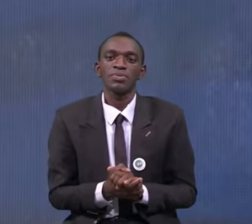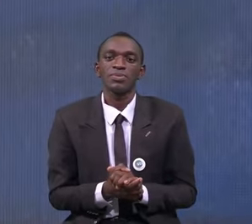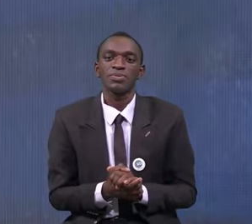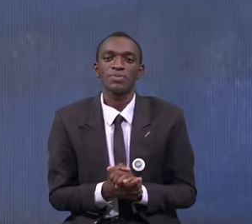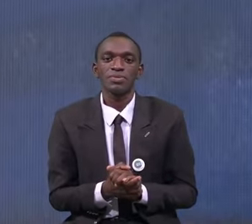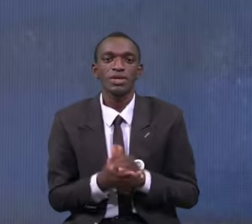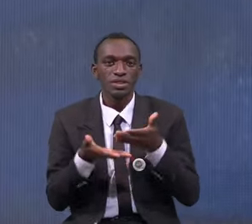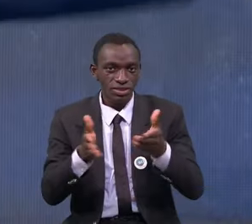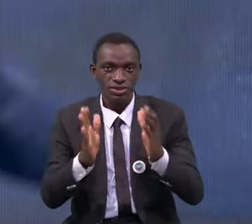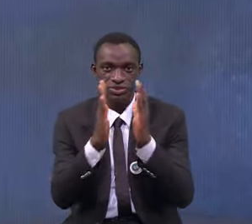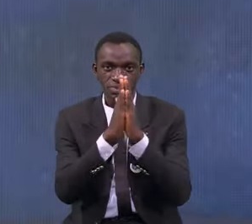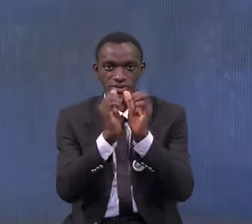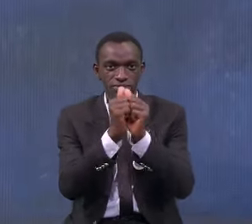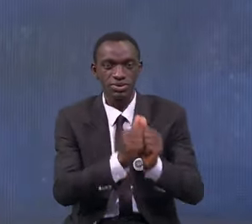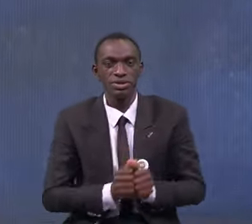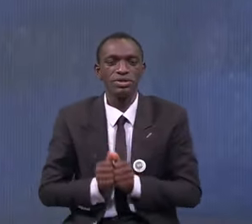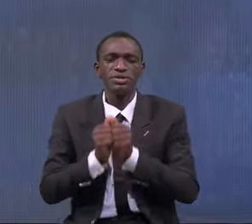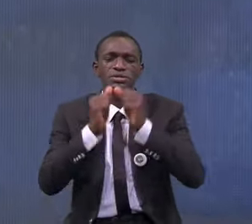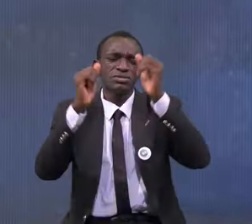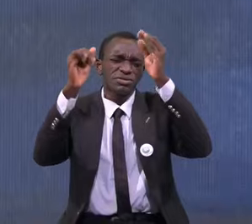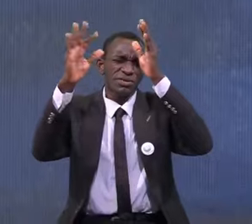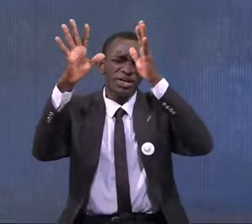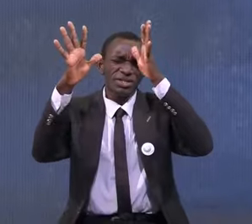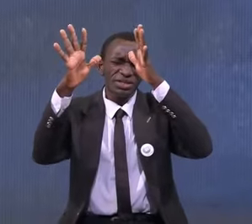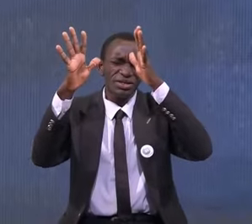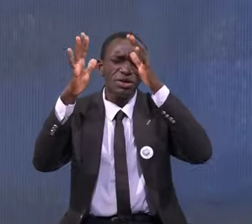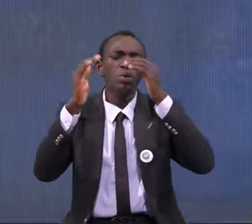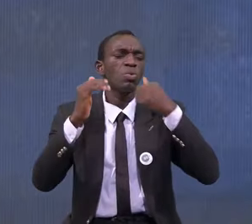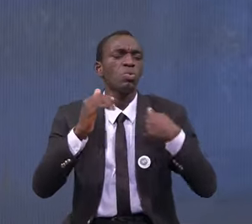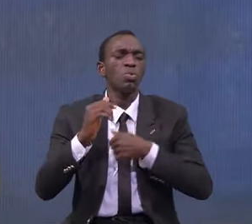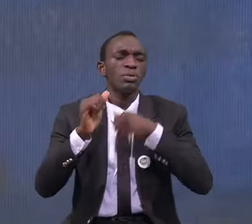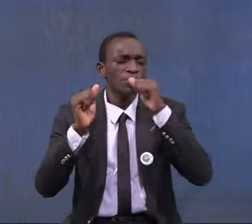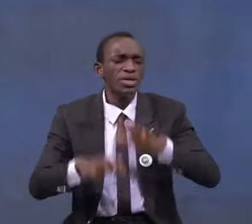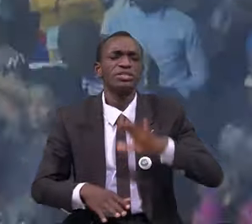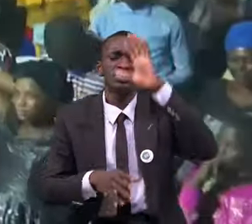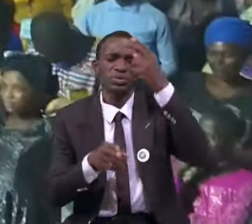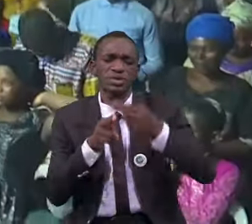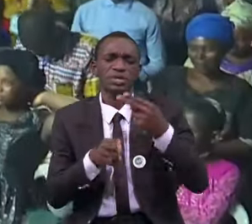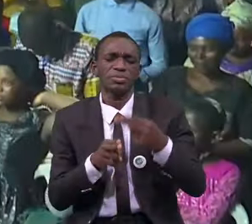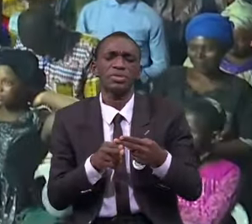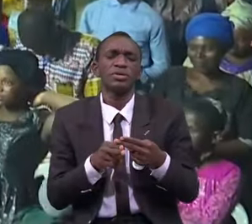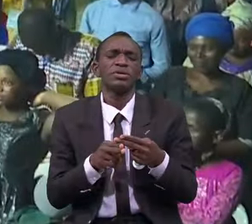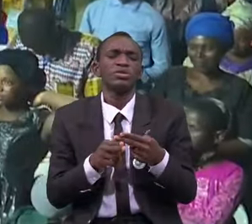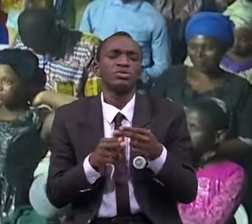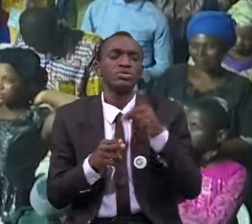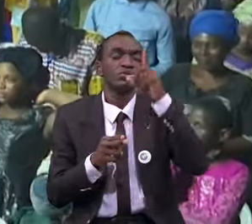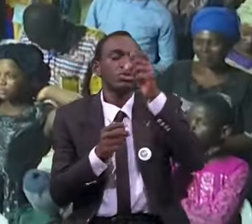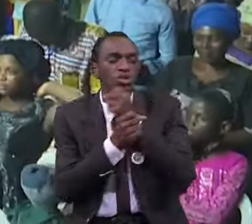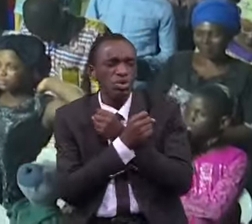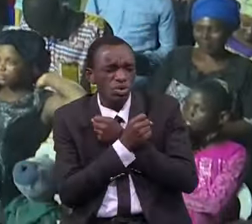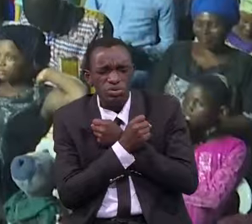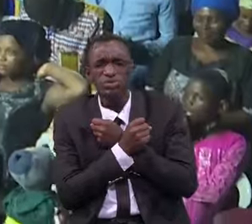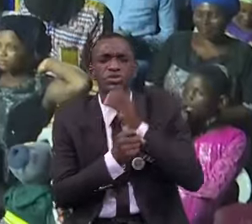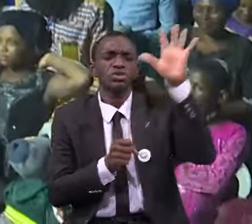Let's pray. Father, we bless your name. You love your